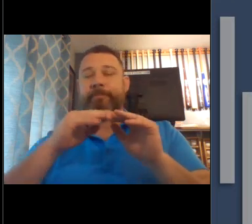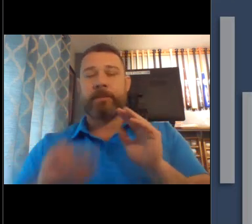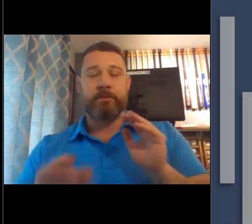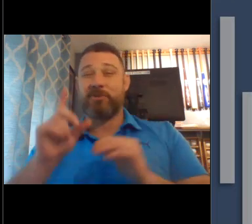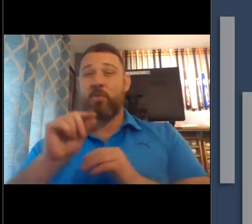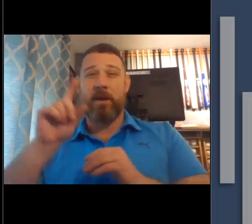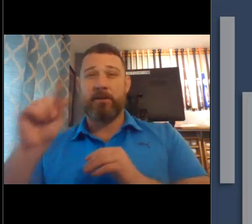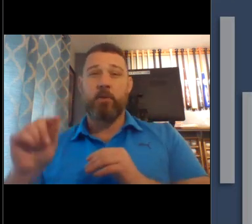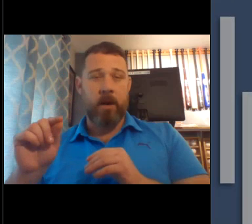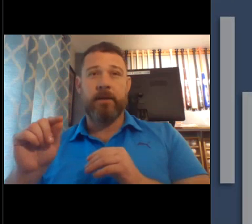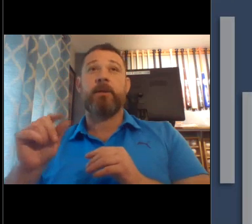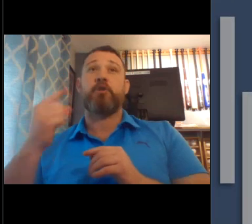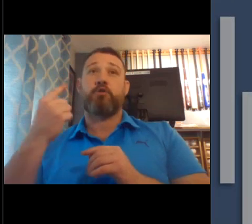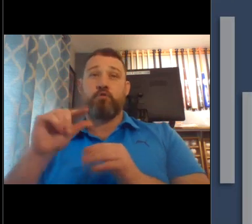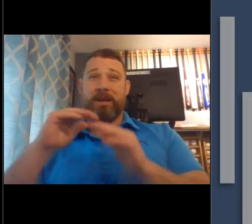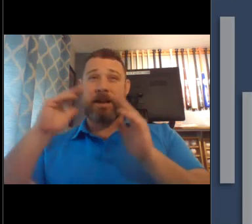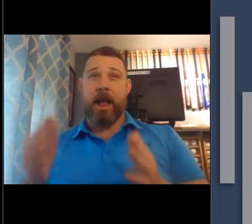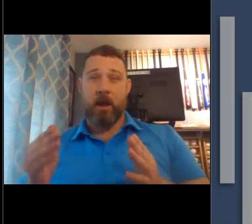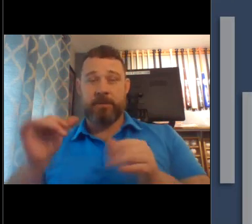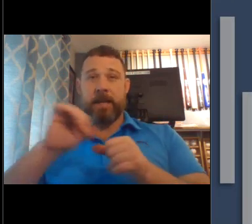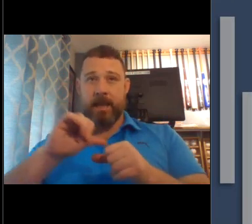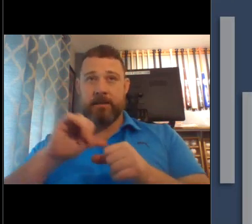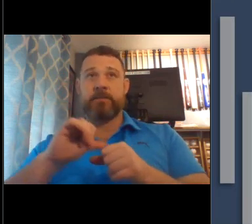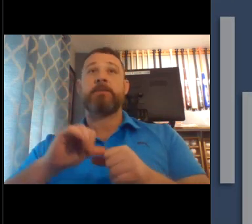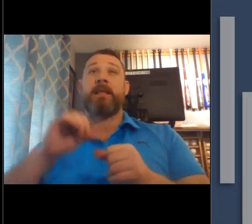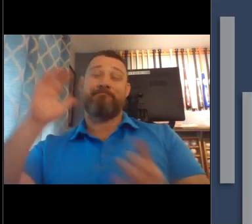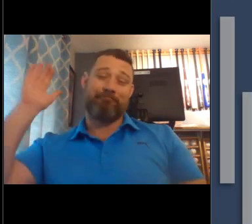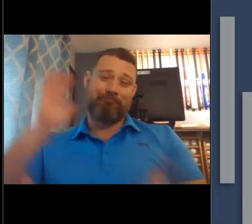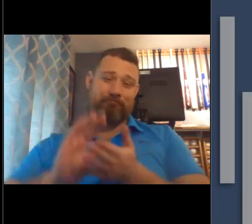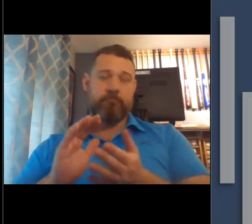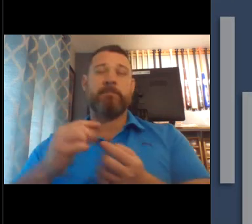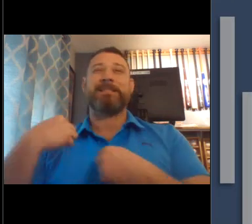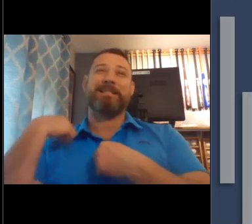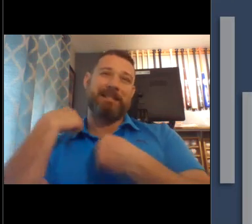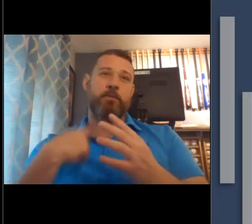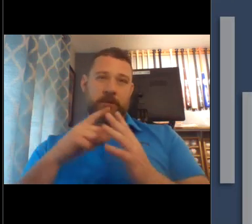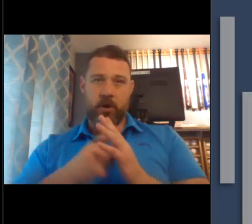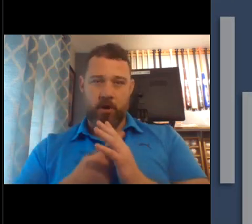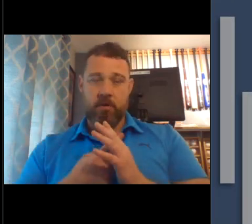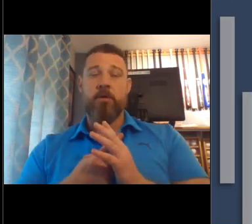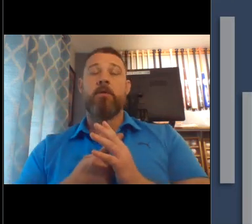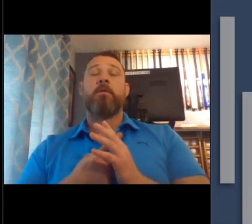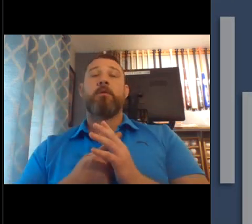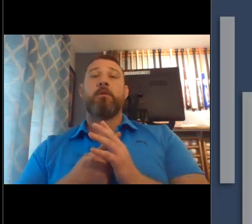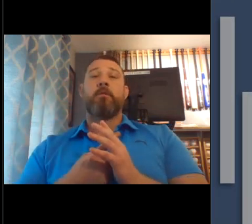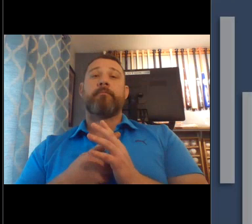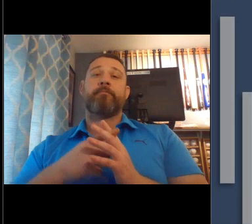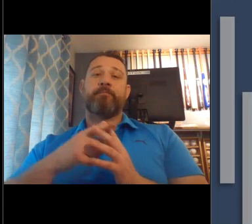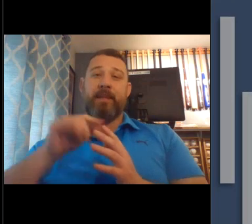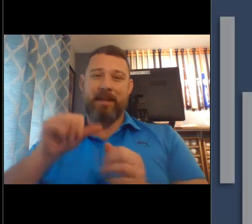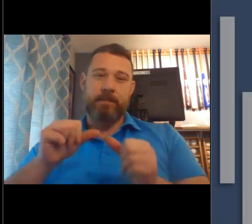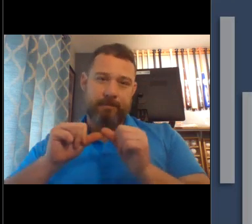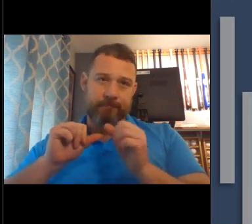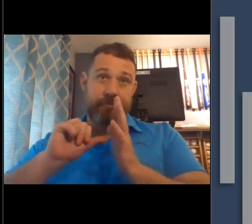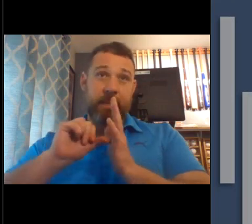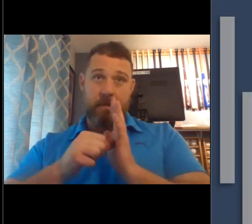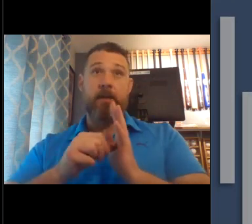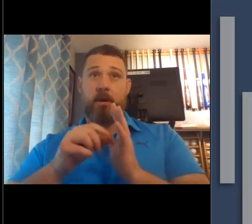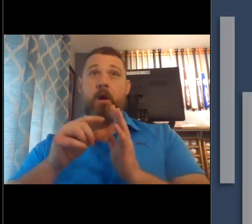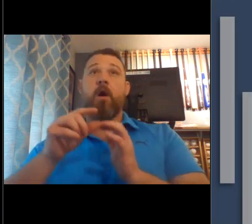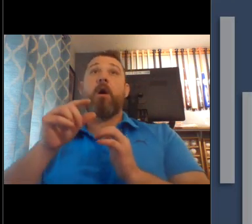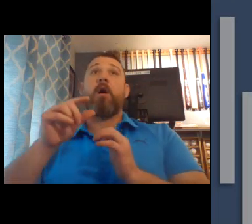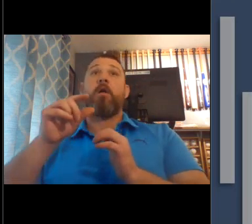drop in greenhouse gas emissions since the state has tracked that metric, due in large part to the impacts of the pandemic on vehicle miles